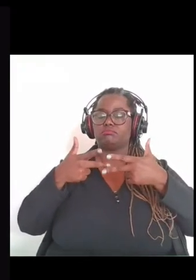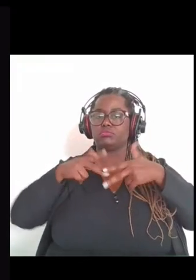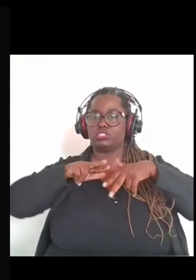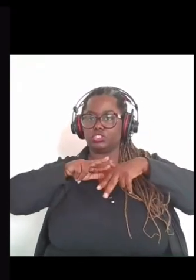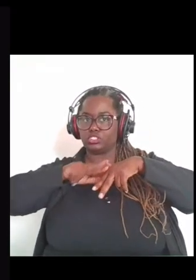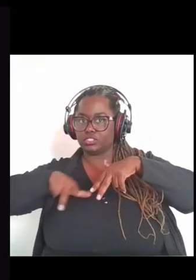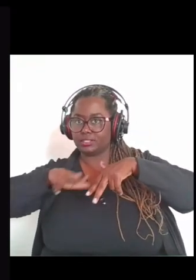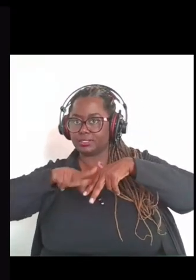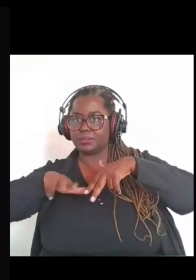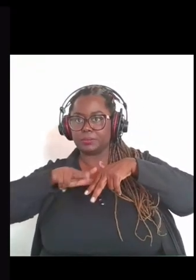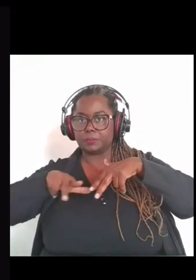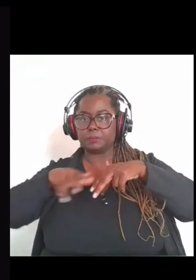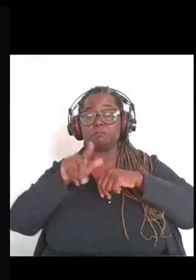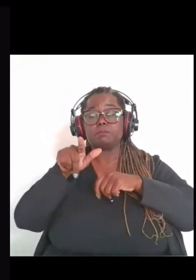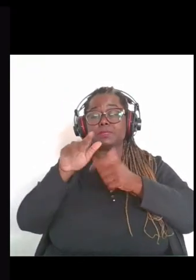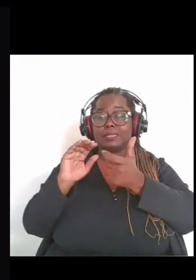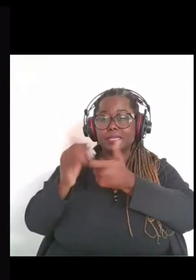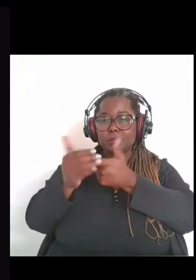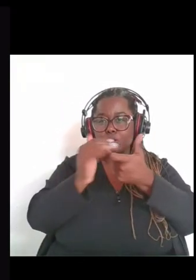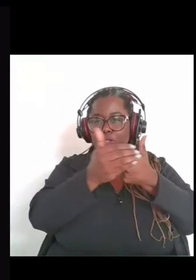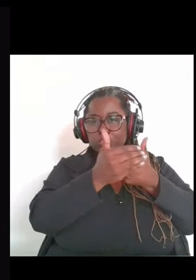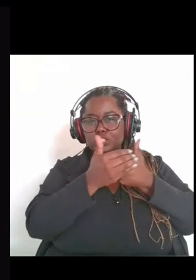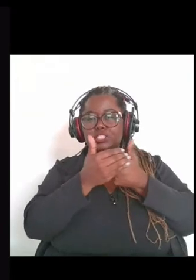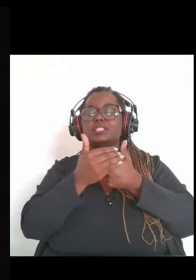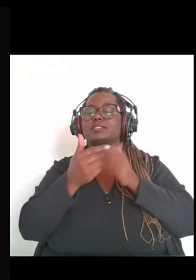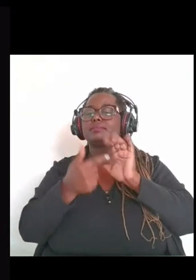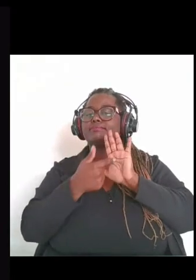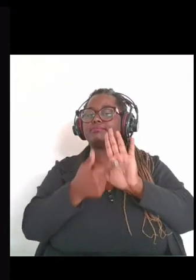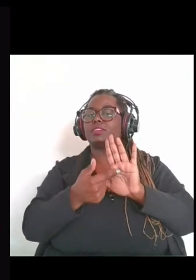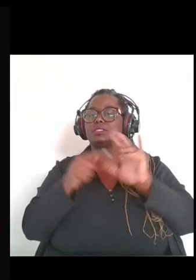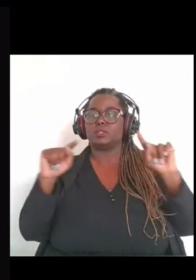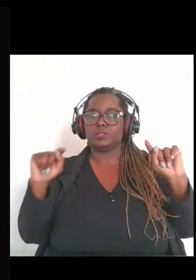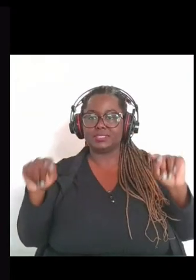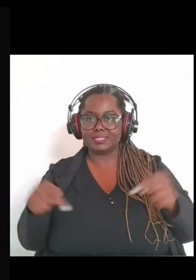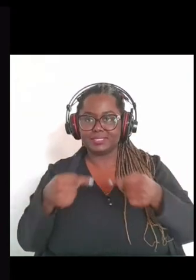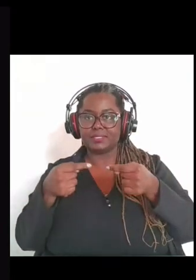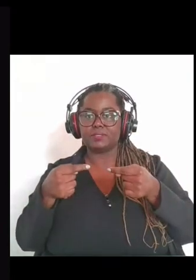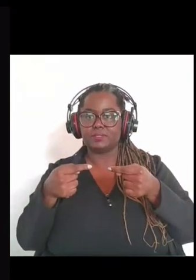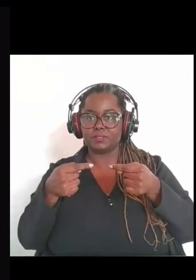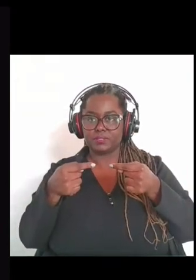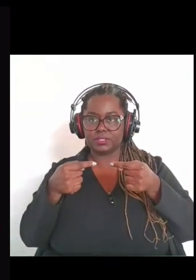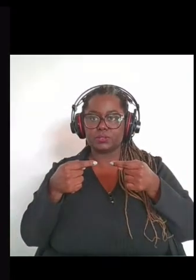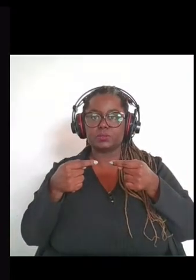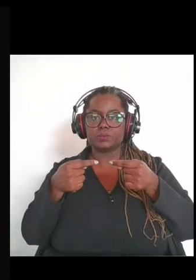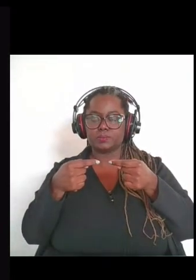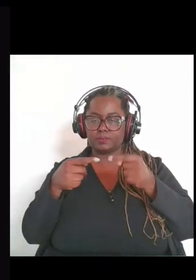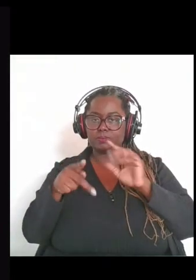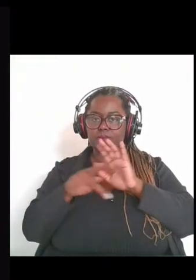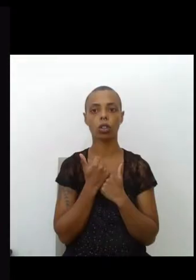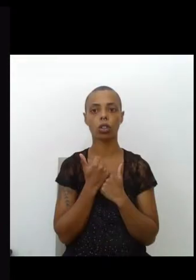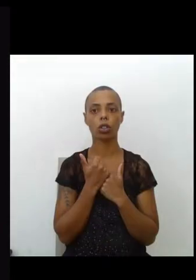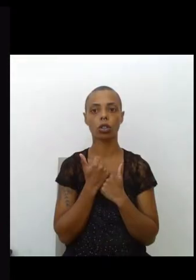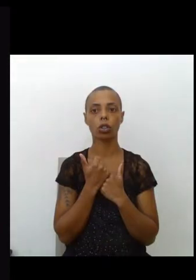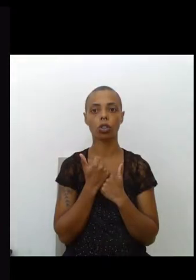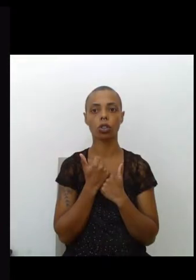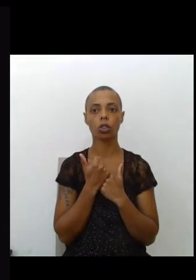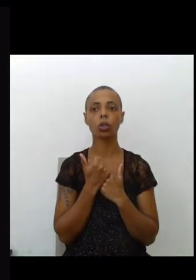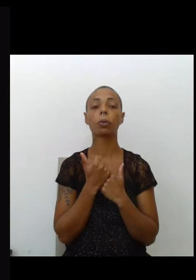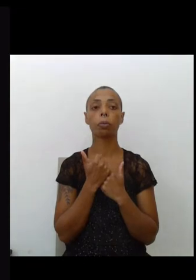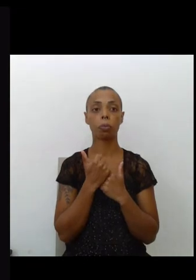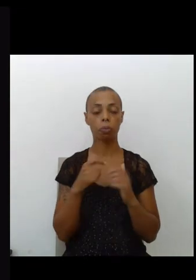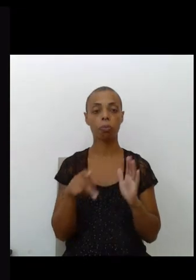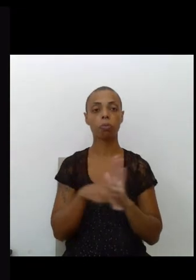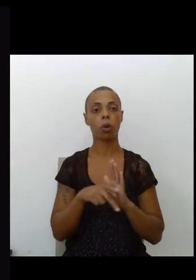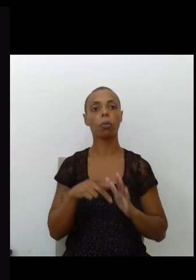a challenge particularly for gender and sexual diversity as they are often regarded as Western